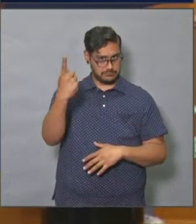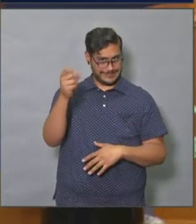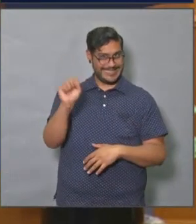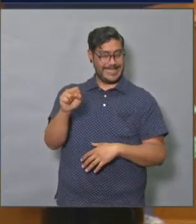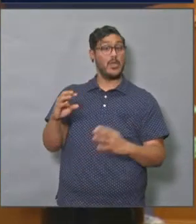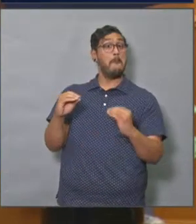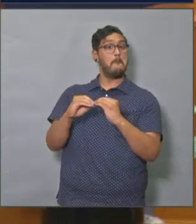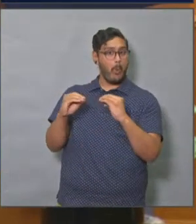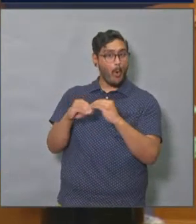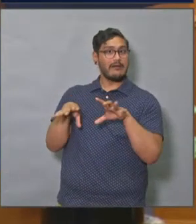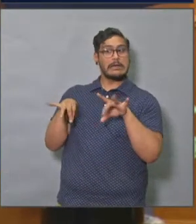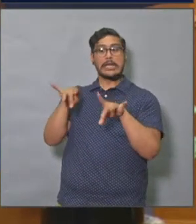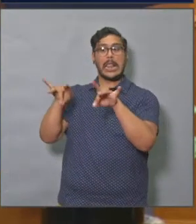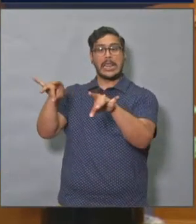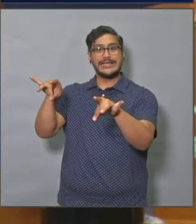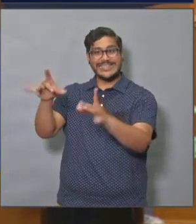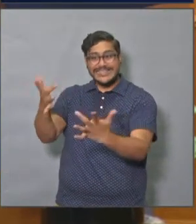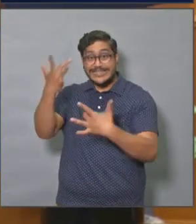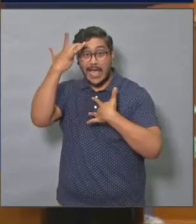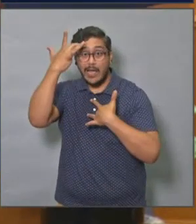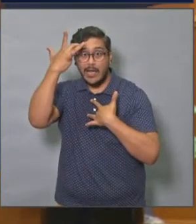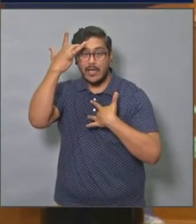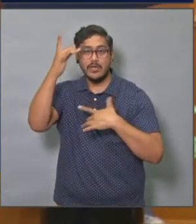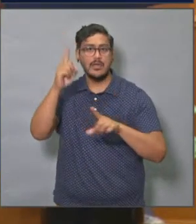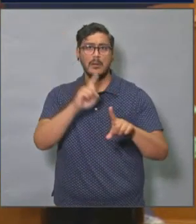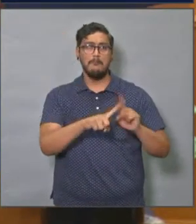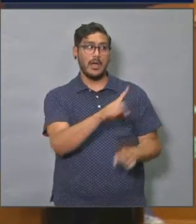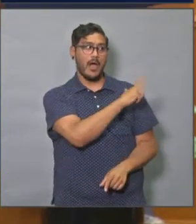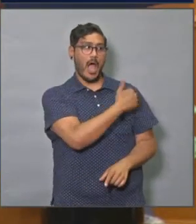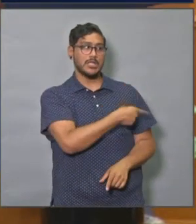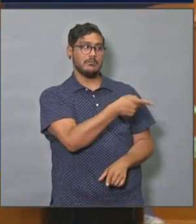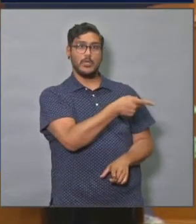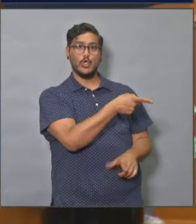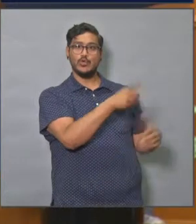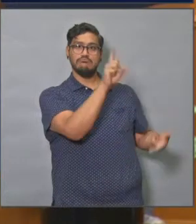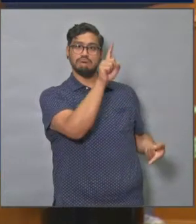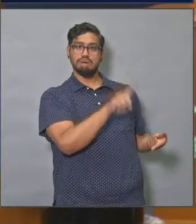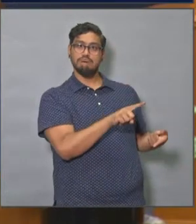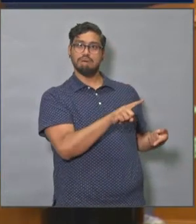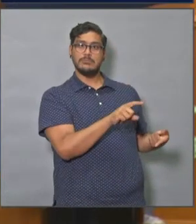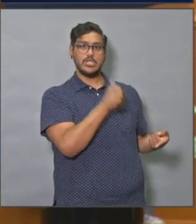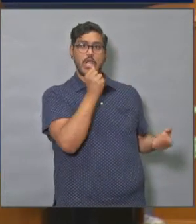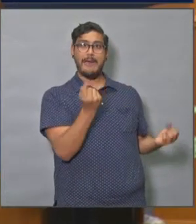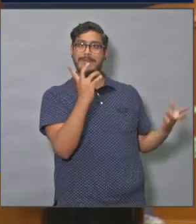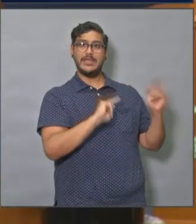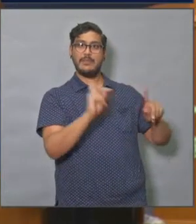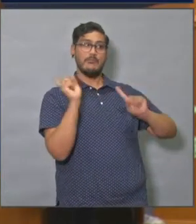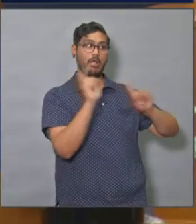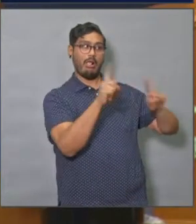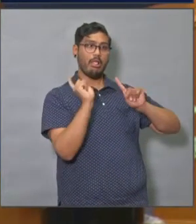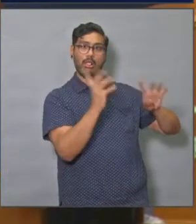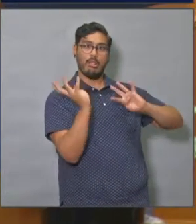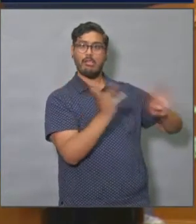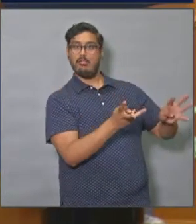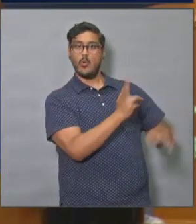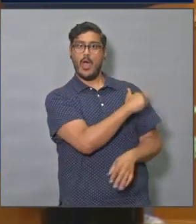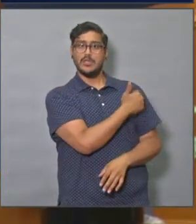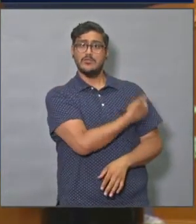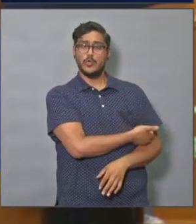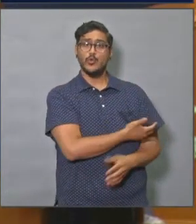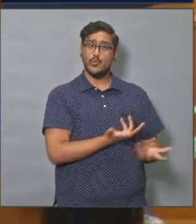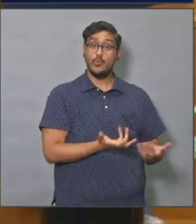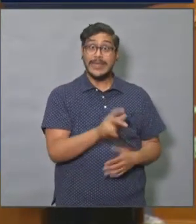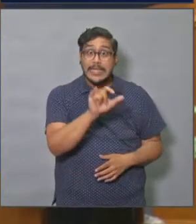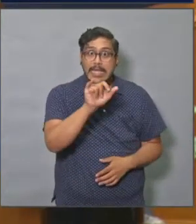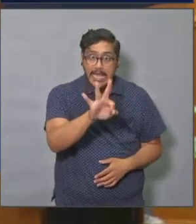necessarily resulting in a dramatic increase in hospitalizations, which, again, would be a sign for major concern